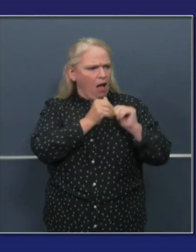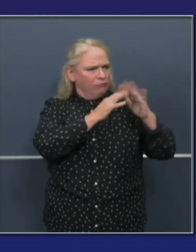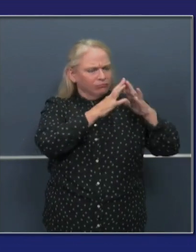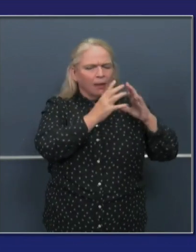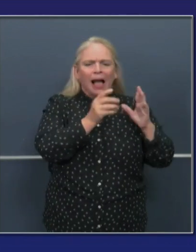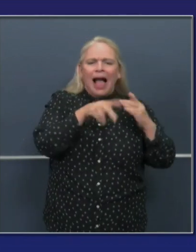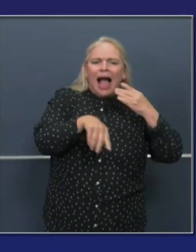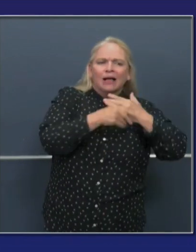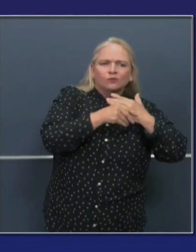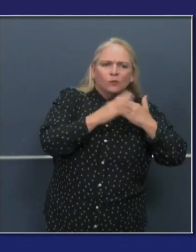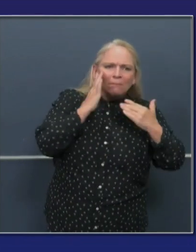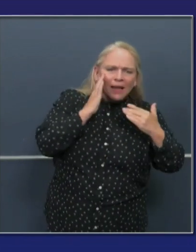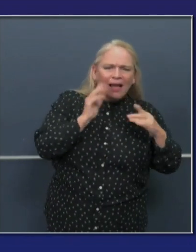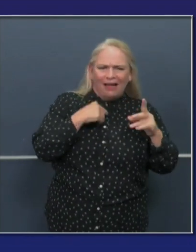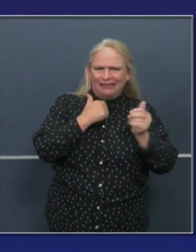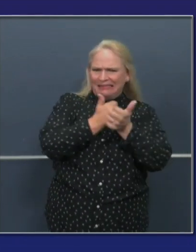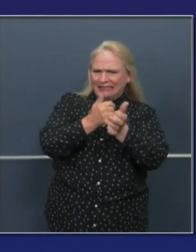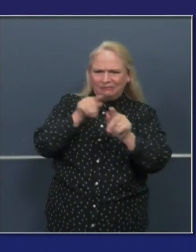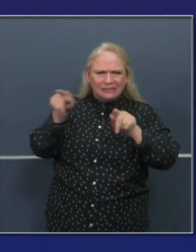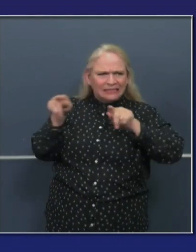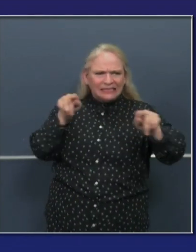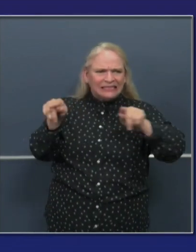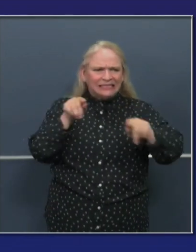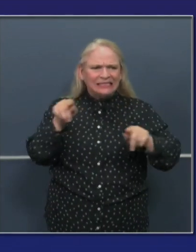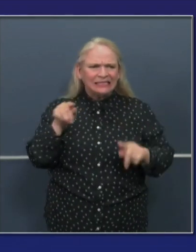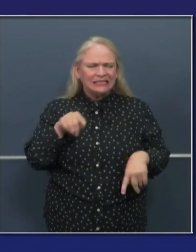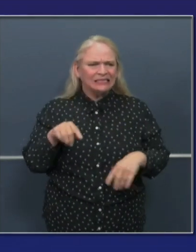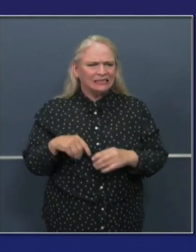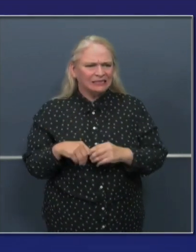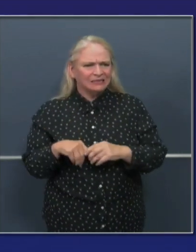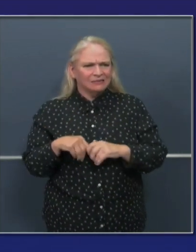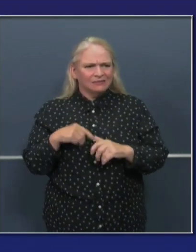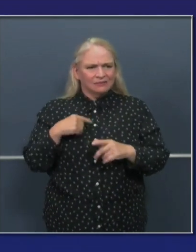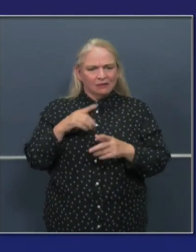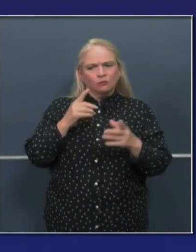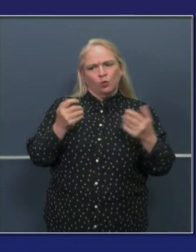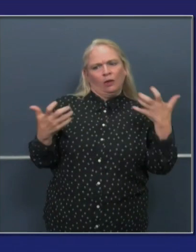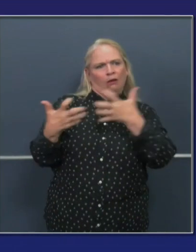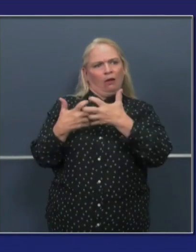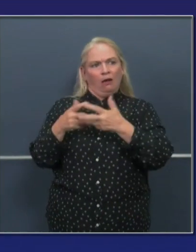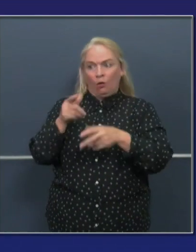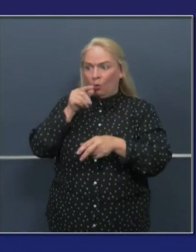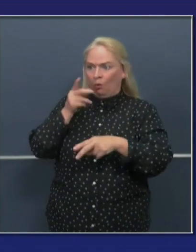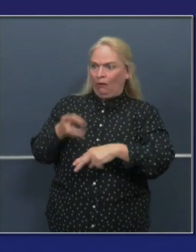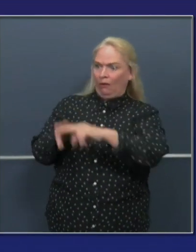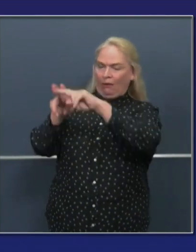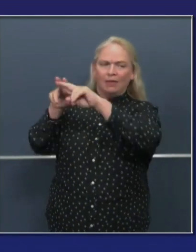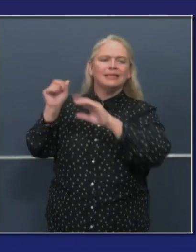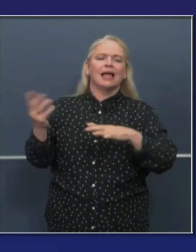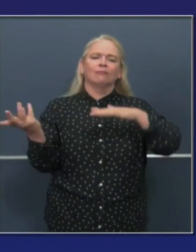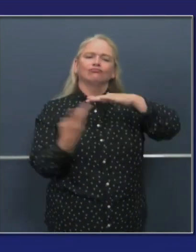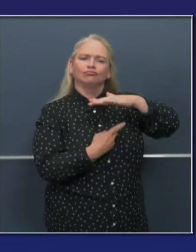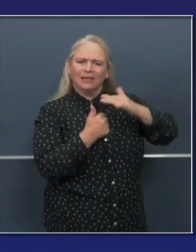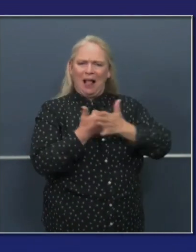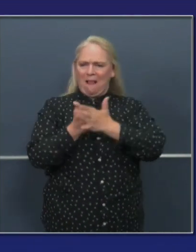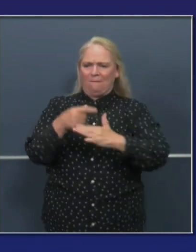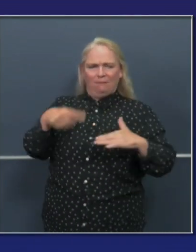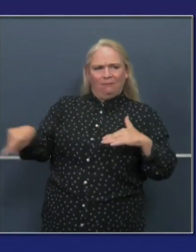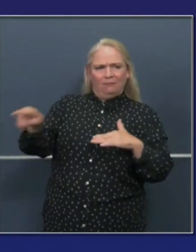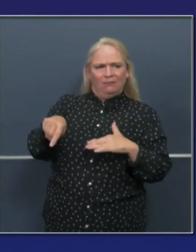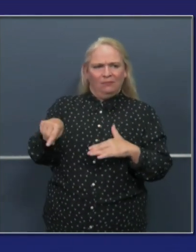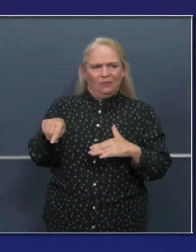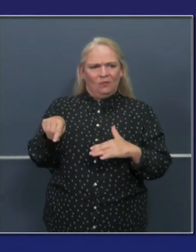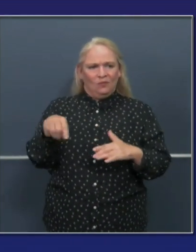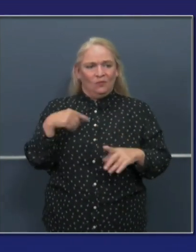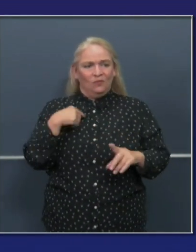the appropriate number of people to help support individuals in needs, and of course the appropriate level of personal protective